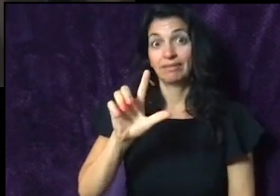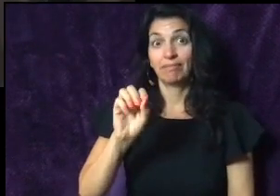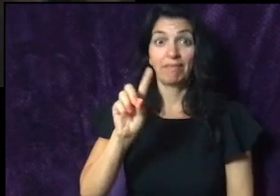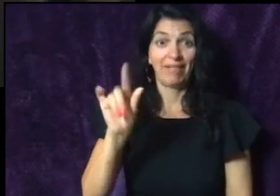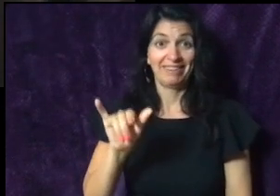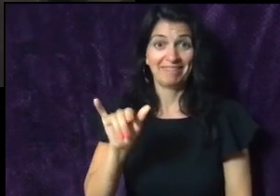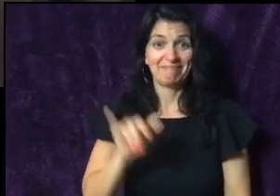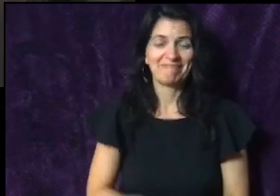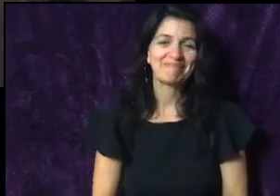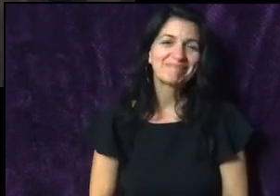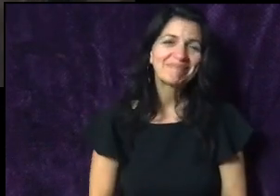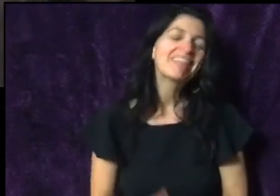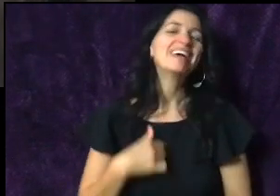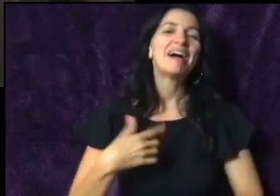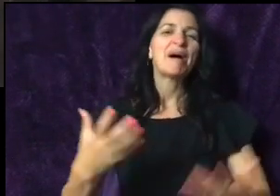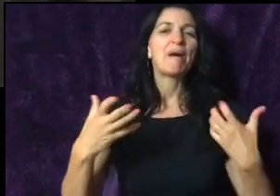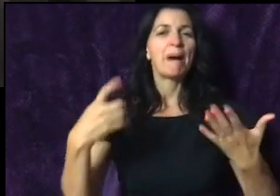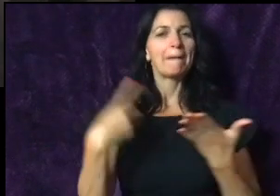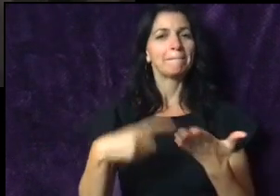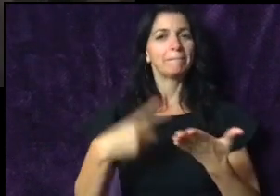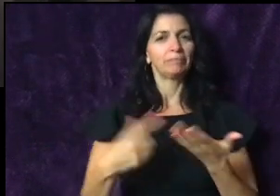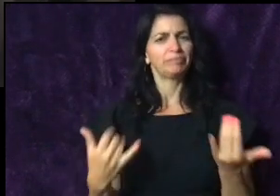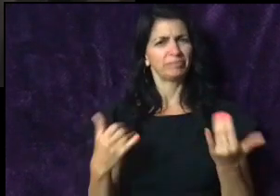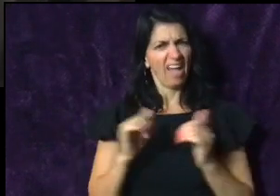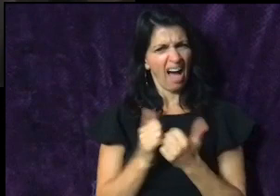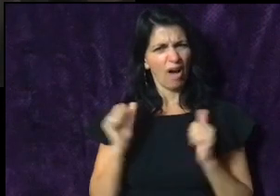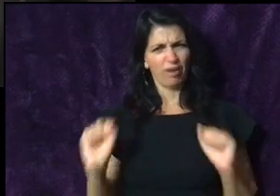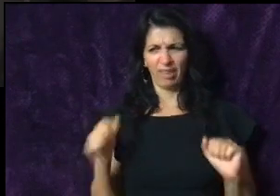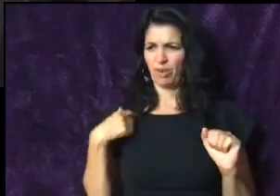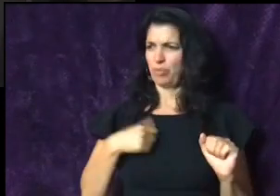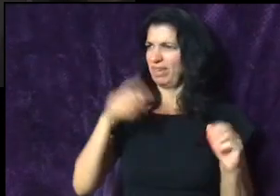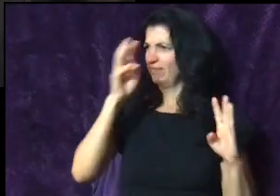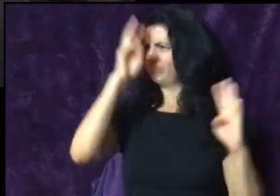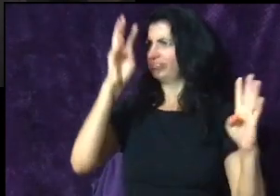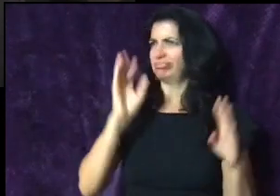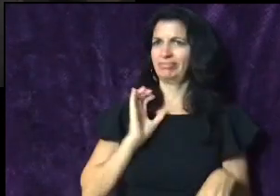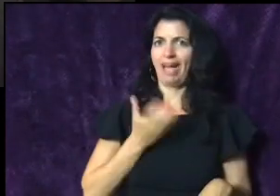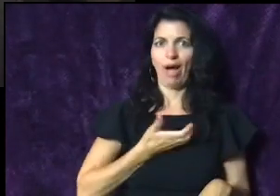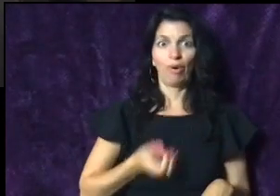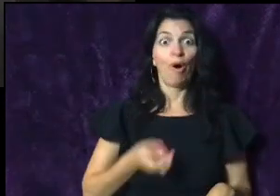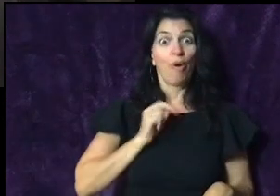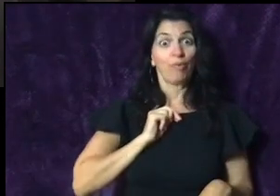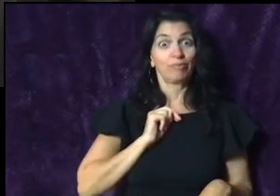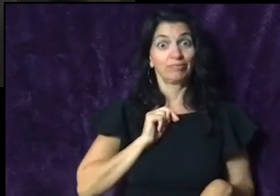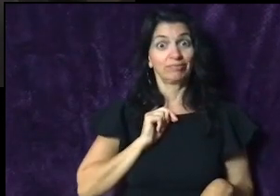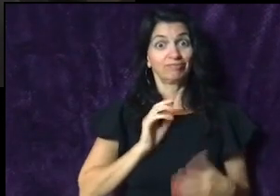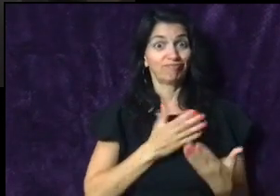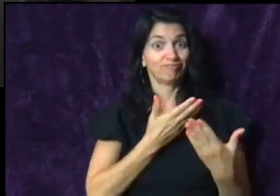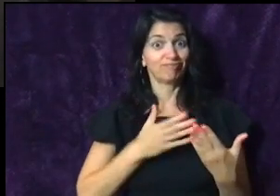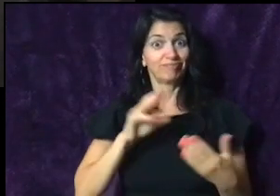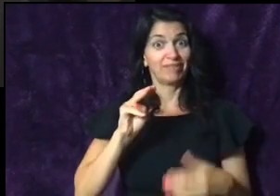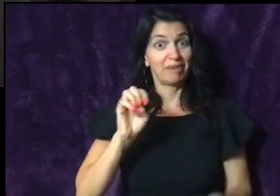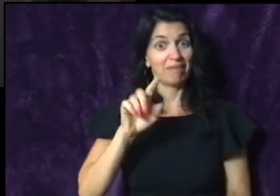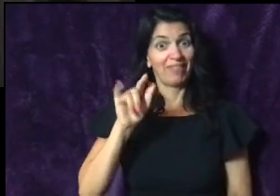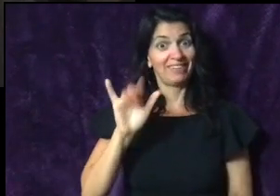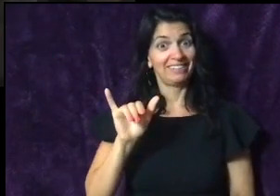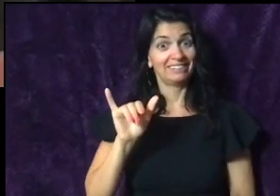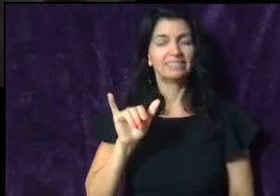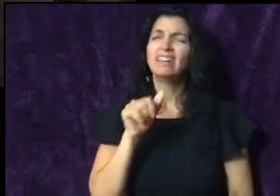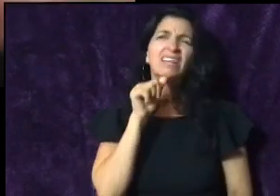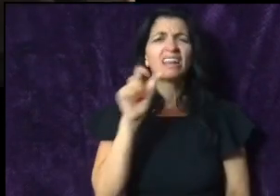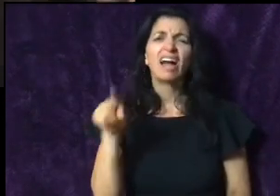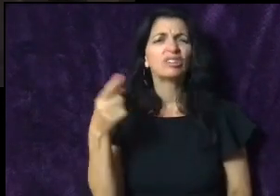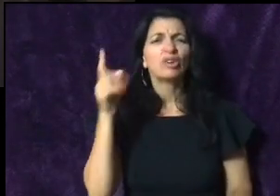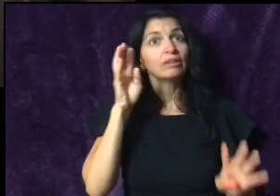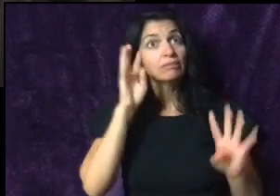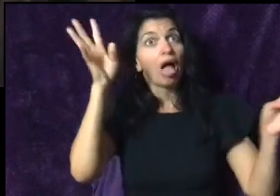So what I would like us to start talking about today is how we can compose our own melodies. And we're not just gonna kind of make them